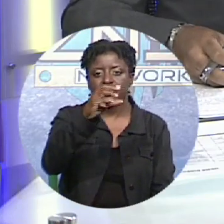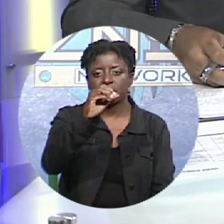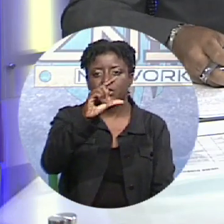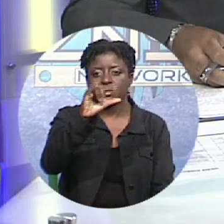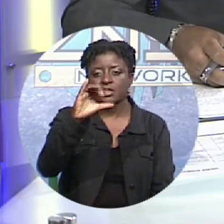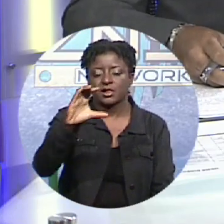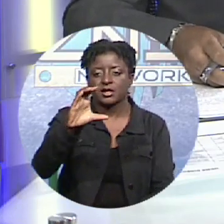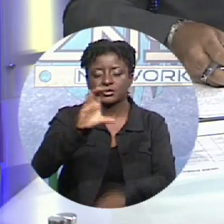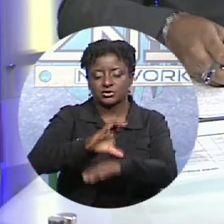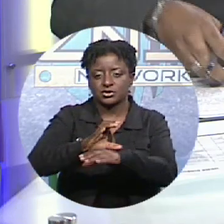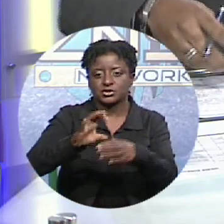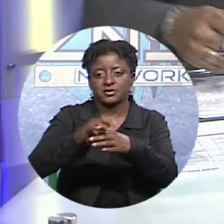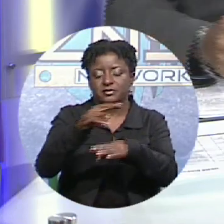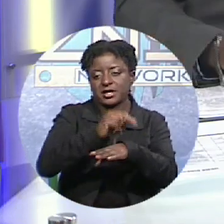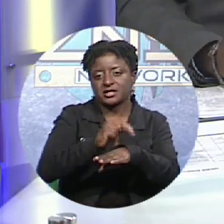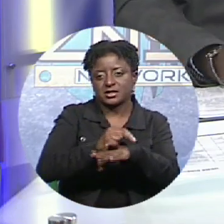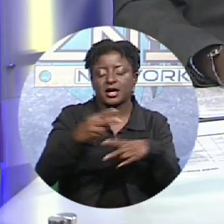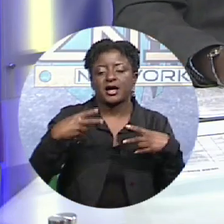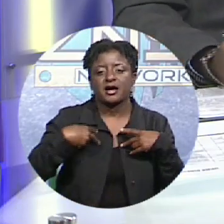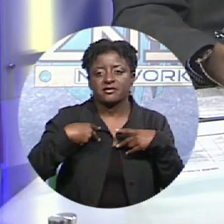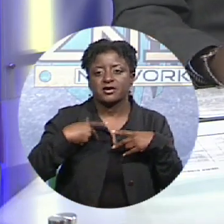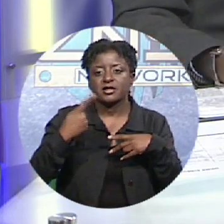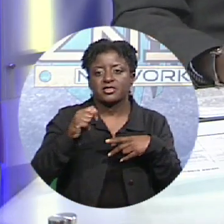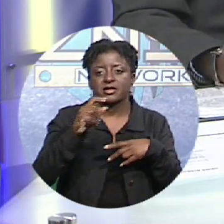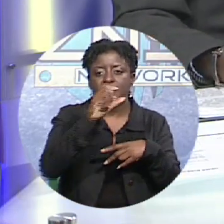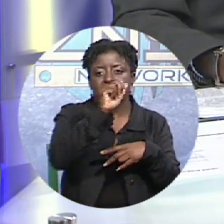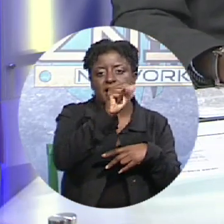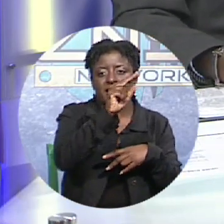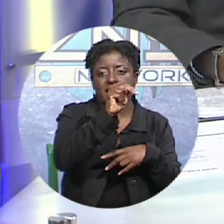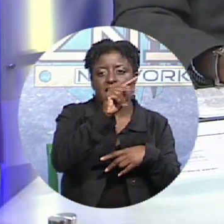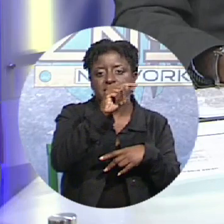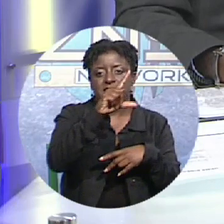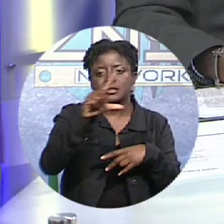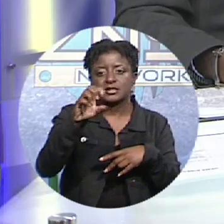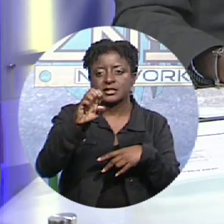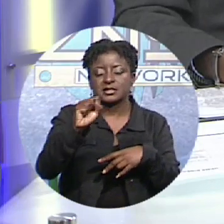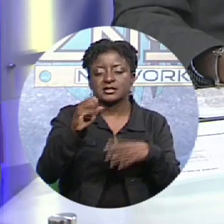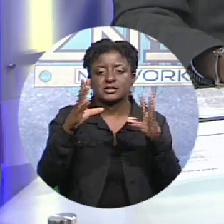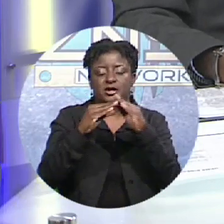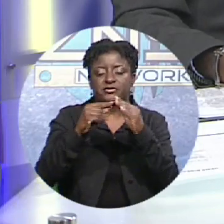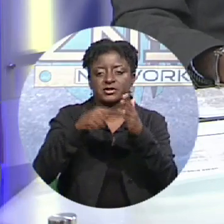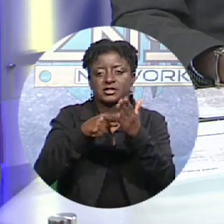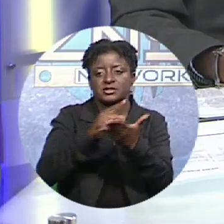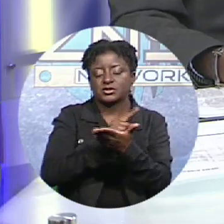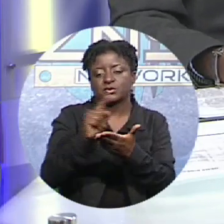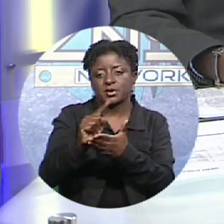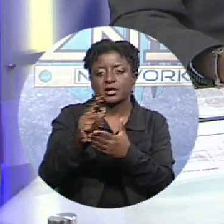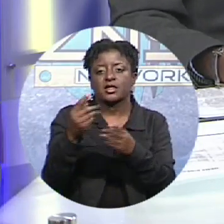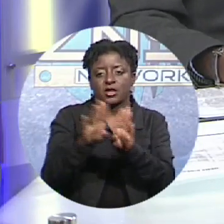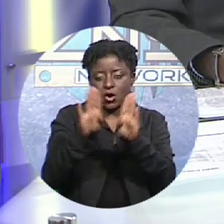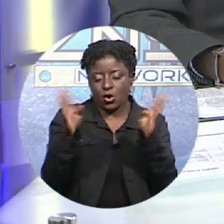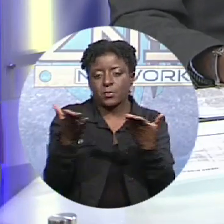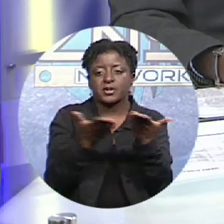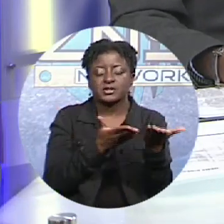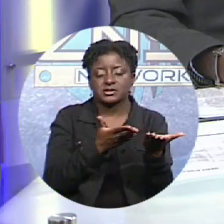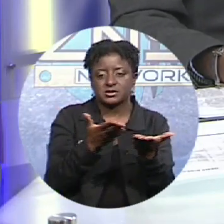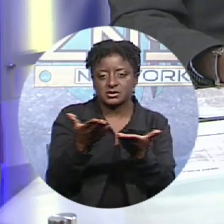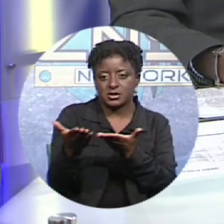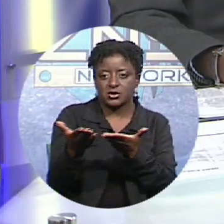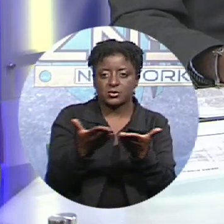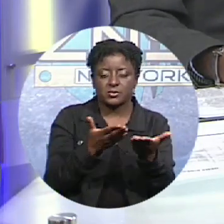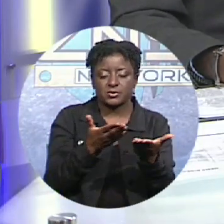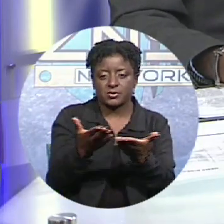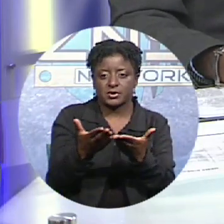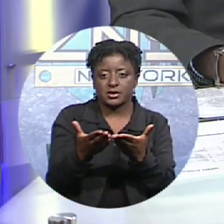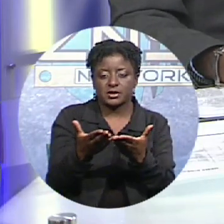is hosting the Antilles Episcopal Conference this week in the capital. The official opening ceremony for the regional directors' meeting of the Pontifical